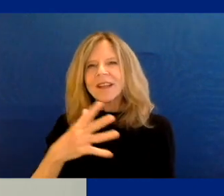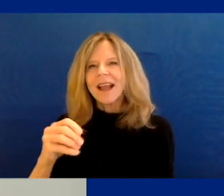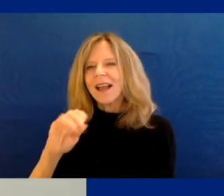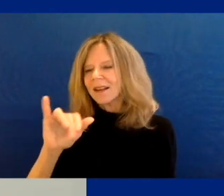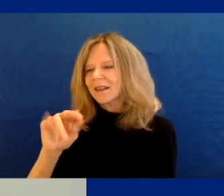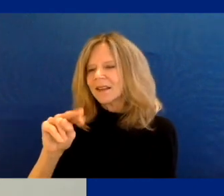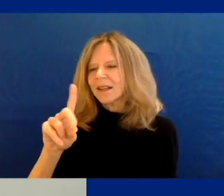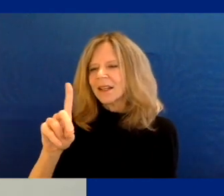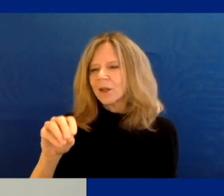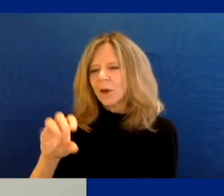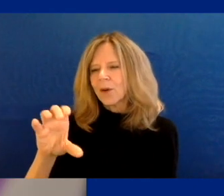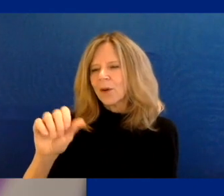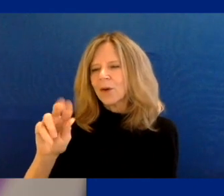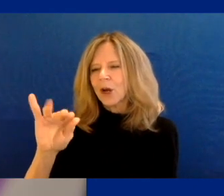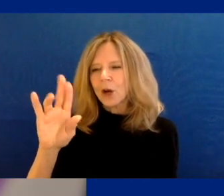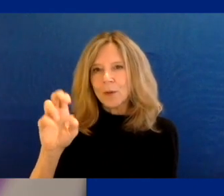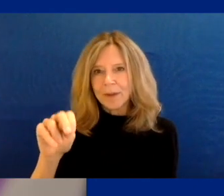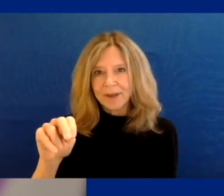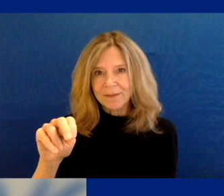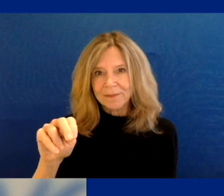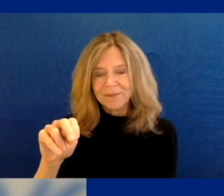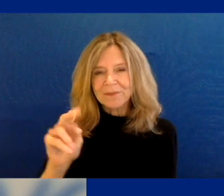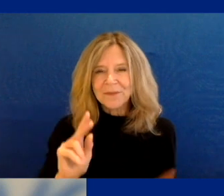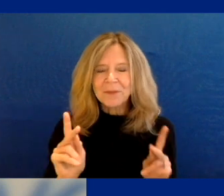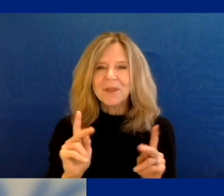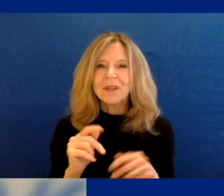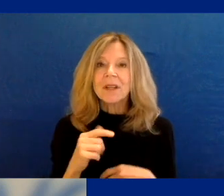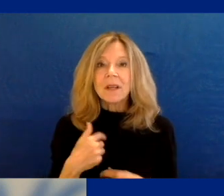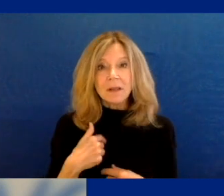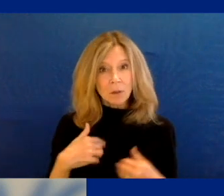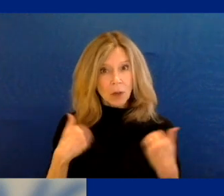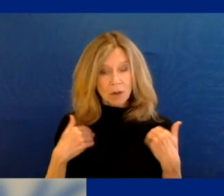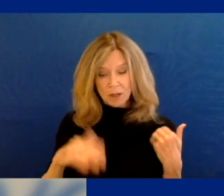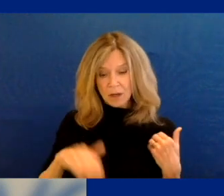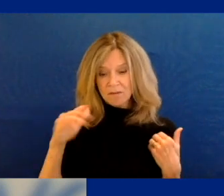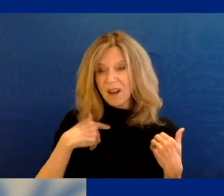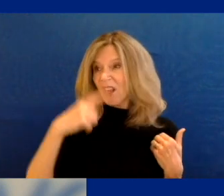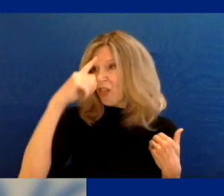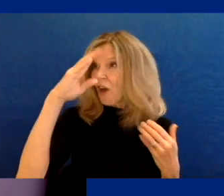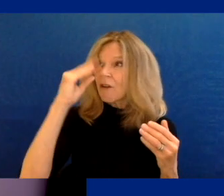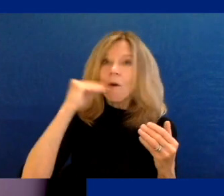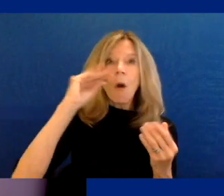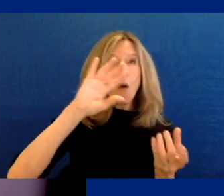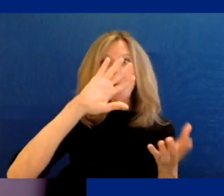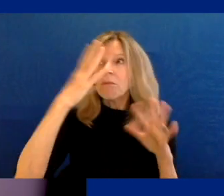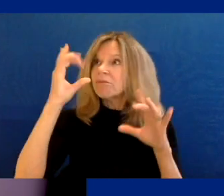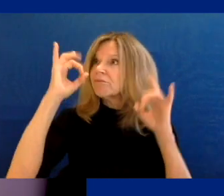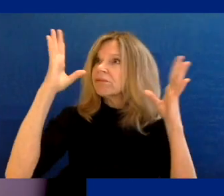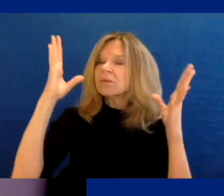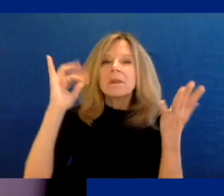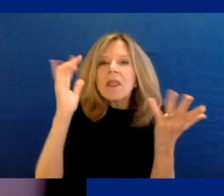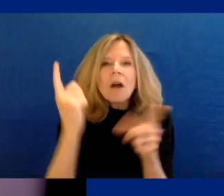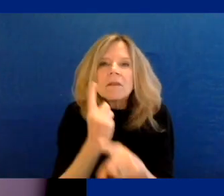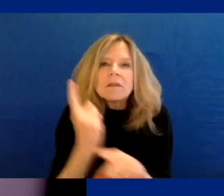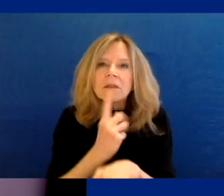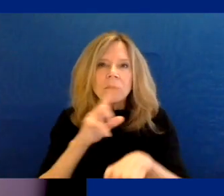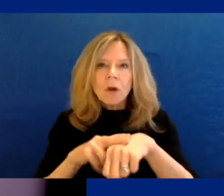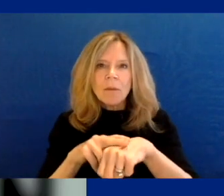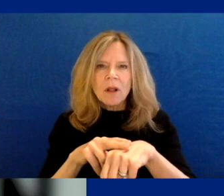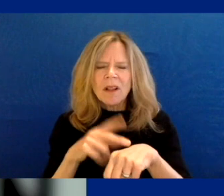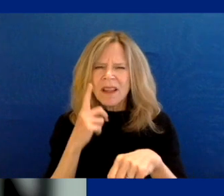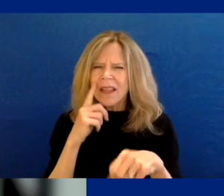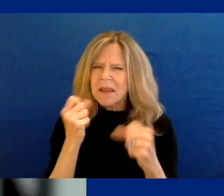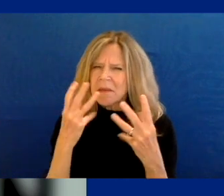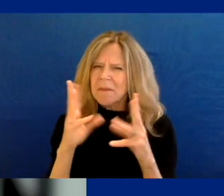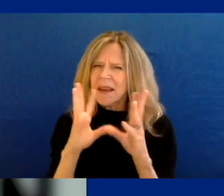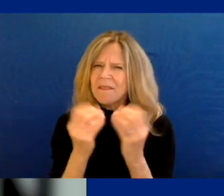When I was younger, I just thought domestic violence existed normally. I thought it was something that many families